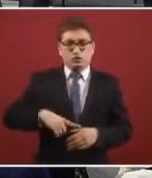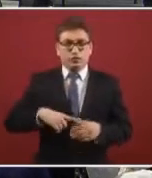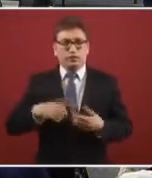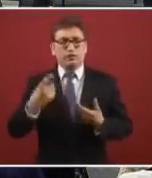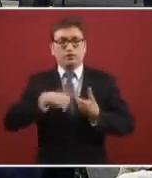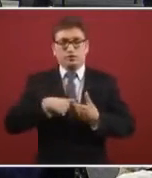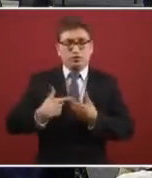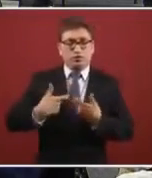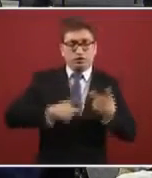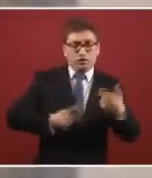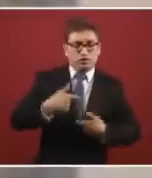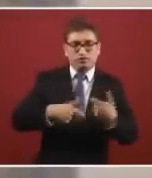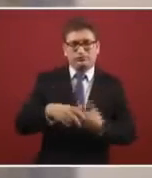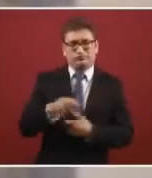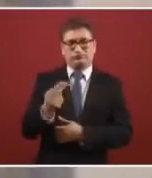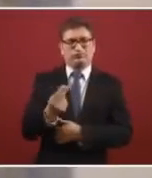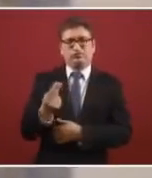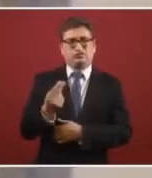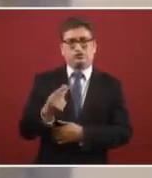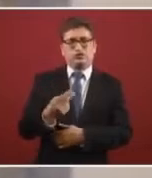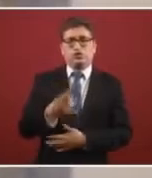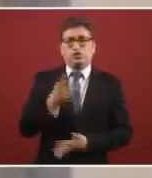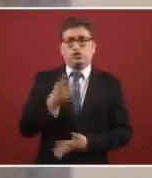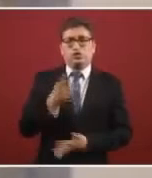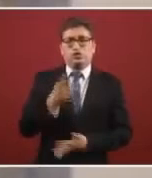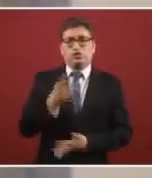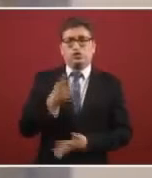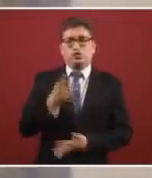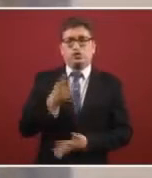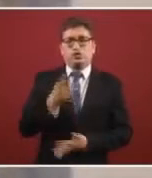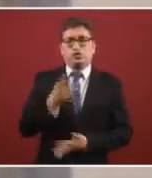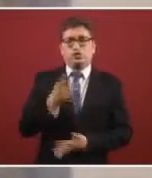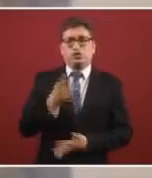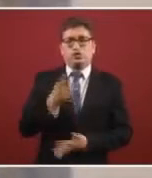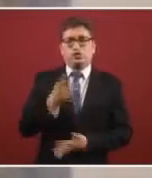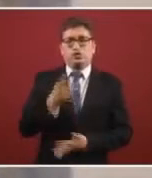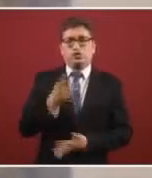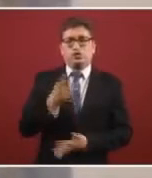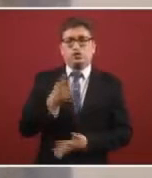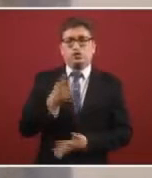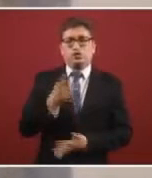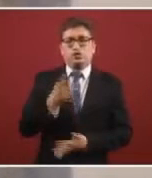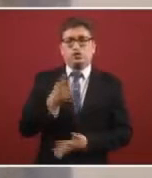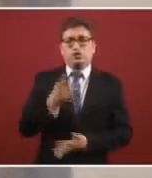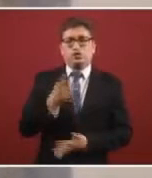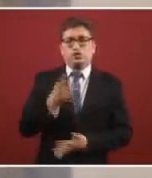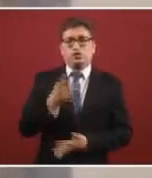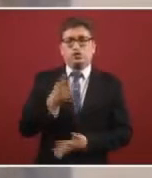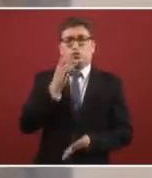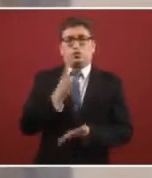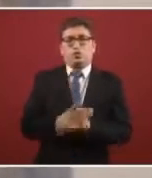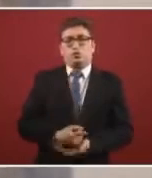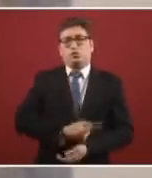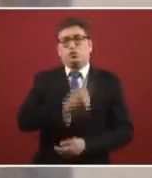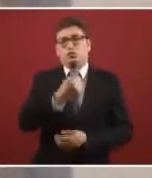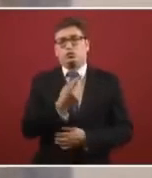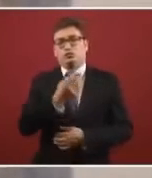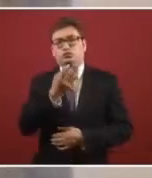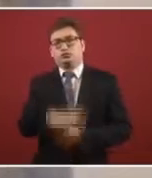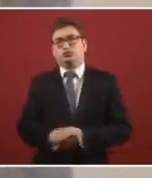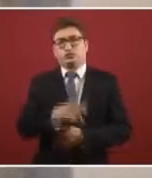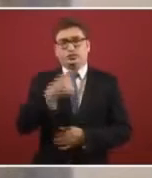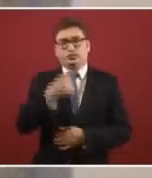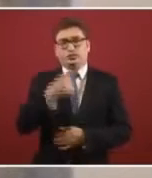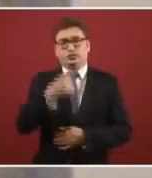apoyarnos. support us. traidor entregas. Only a trader would turn over. Tu país a los